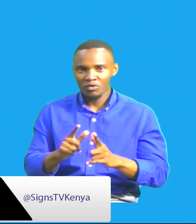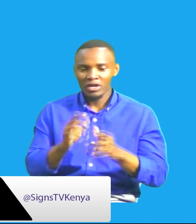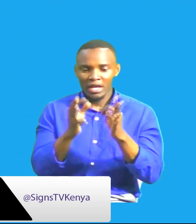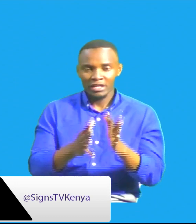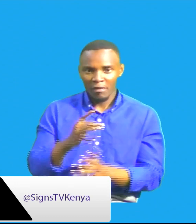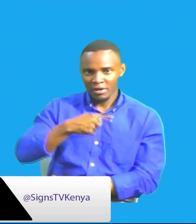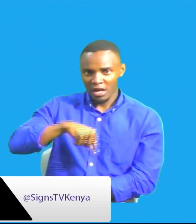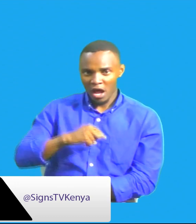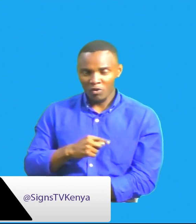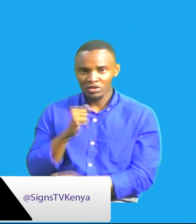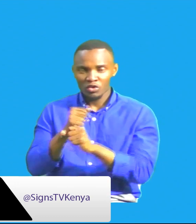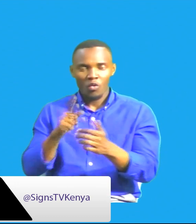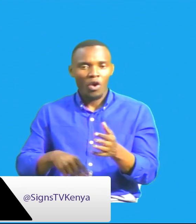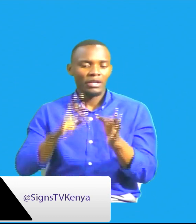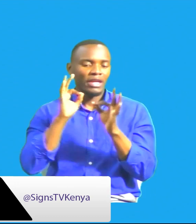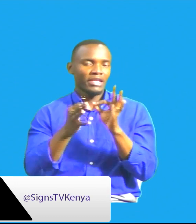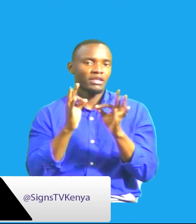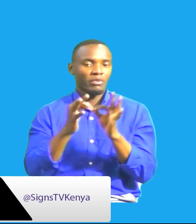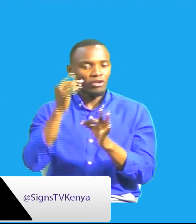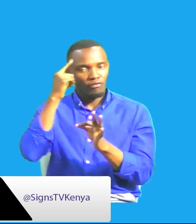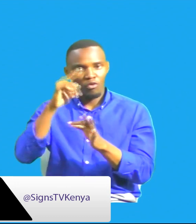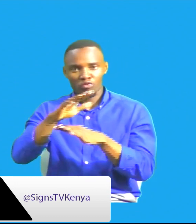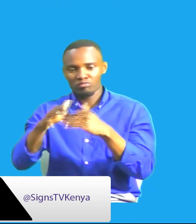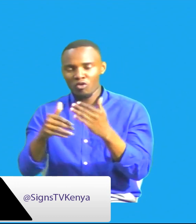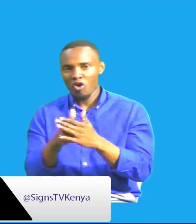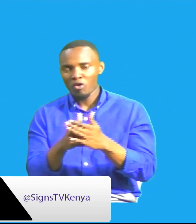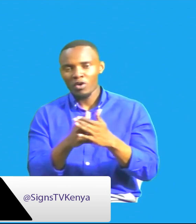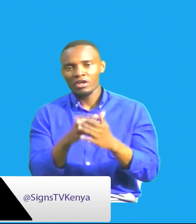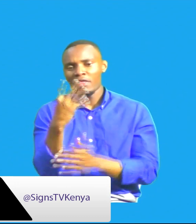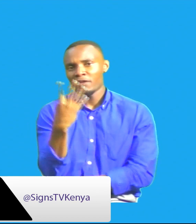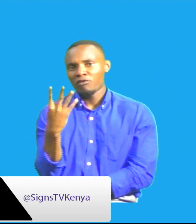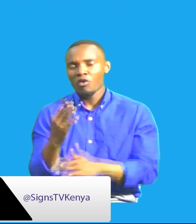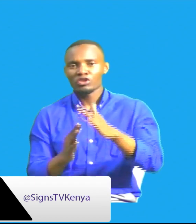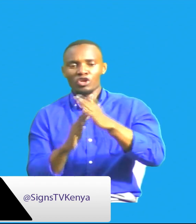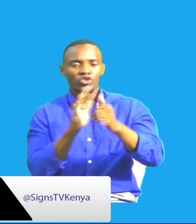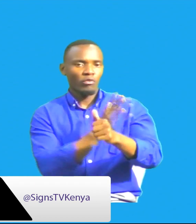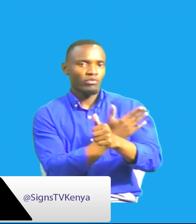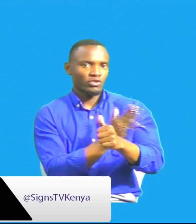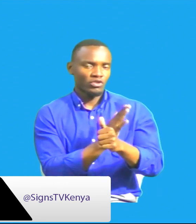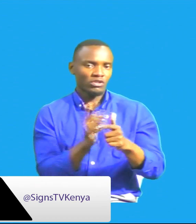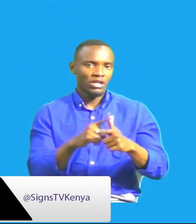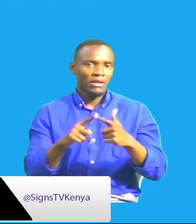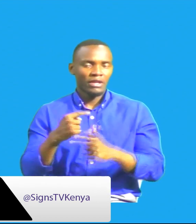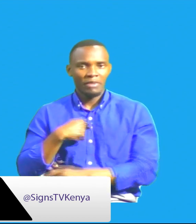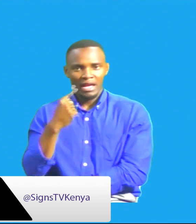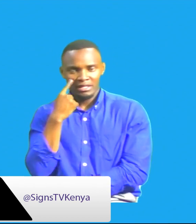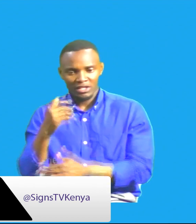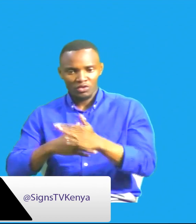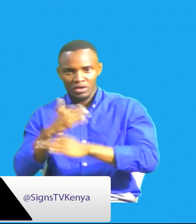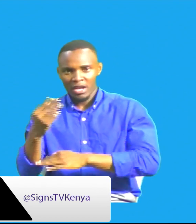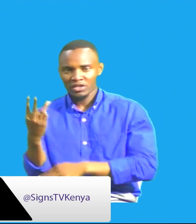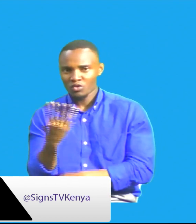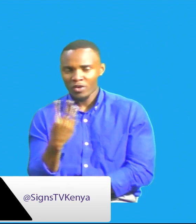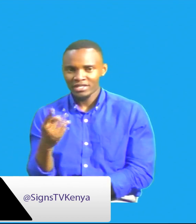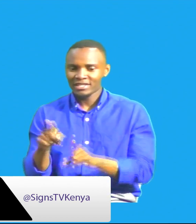Toby awapatie every song, zile songs zenye we have picked as a top 4, and I will see you again on Wednesday, same time,